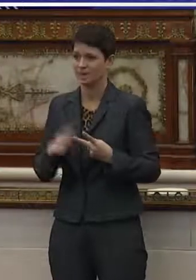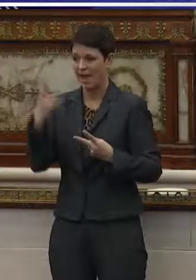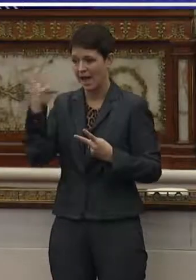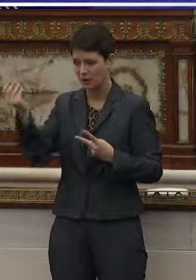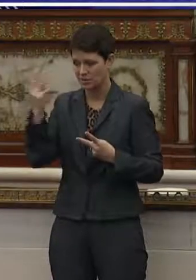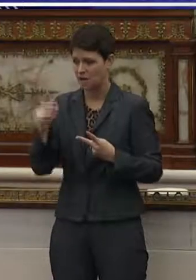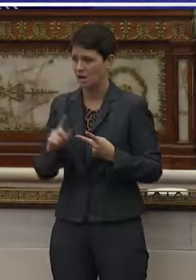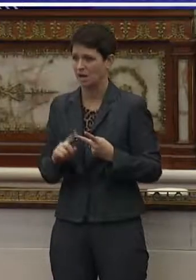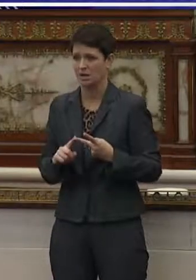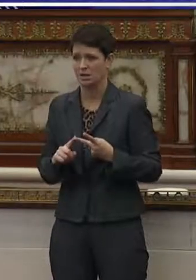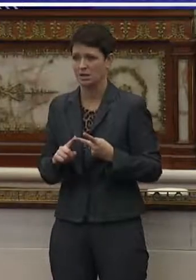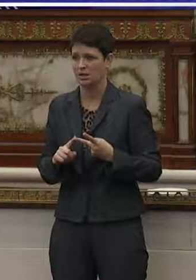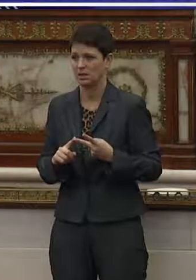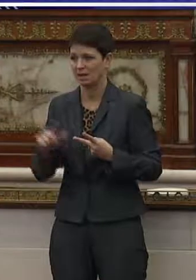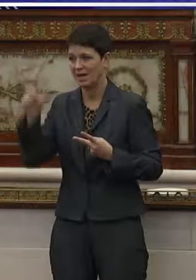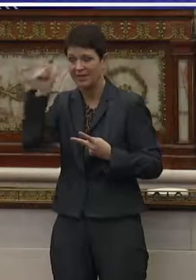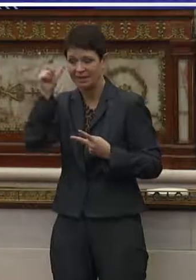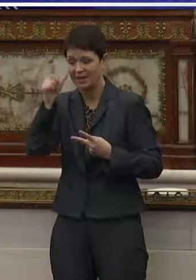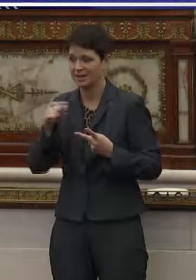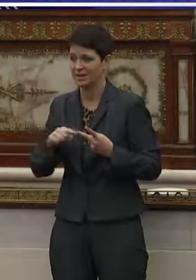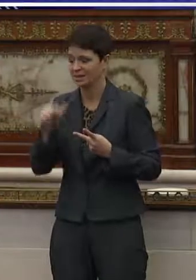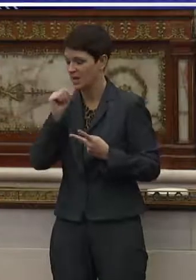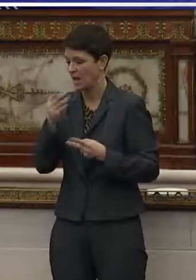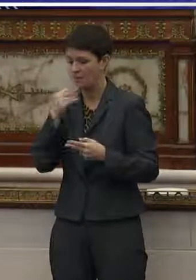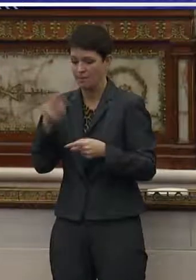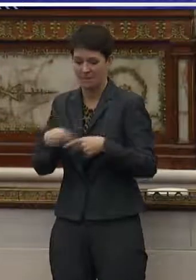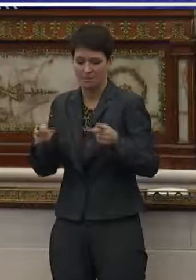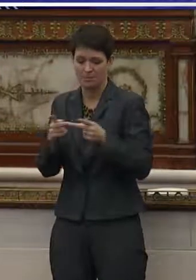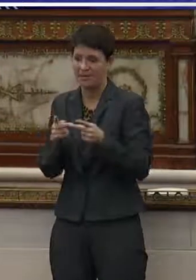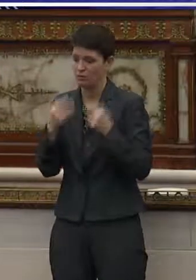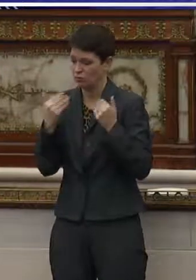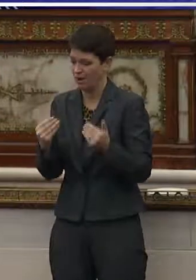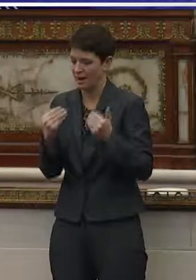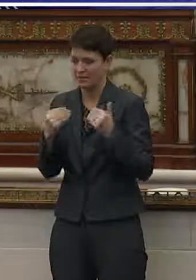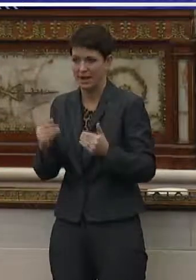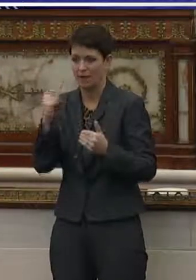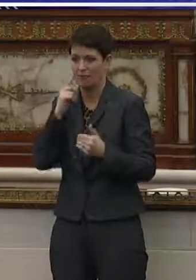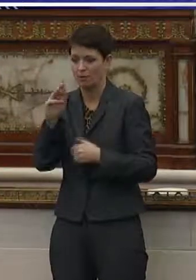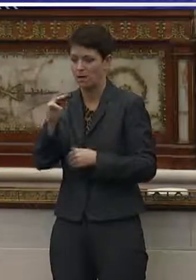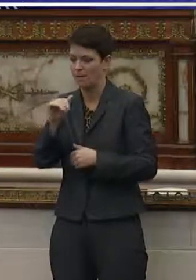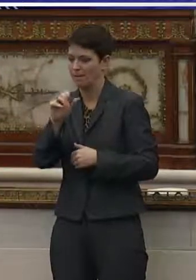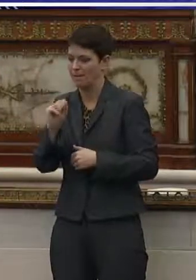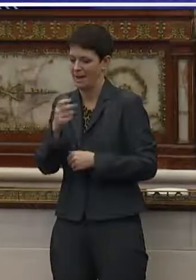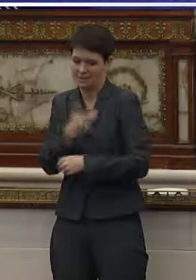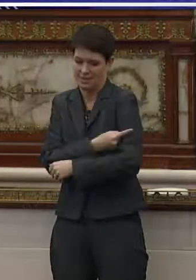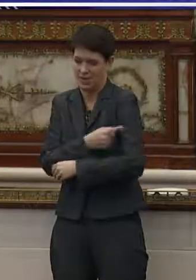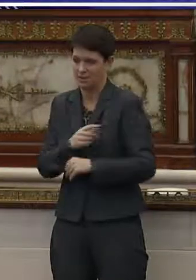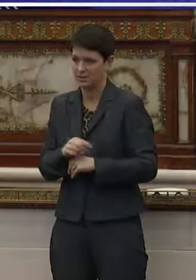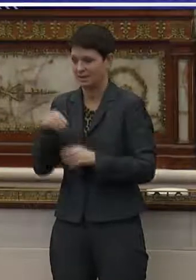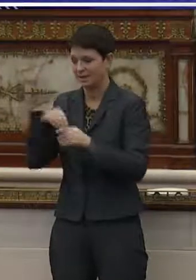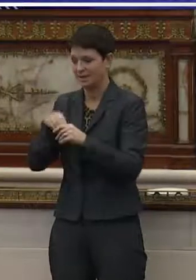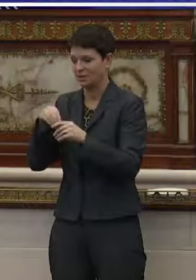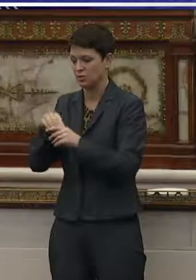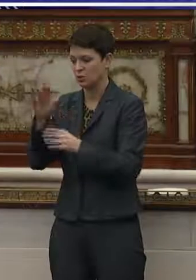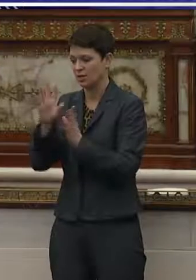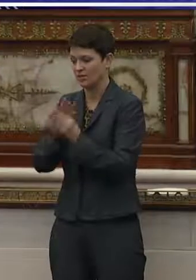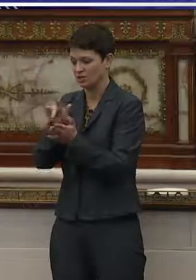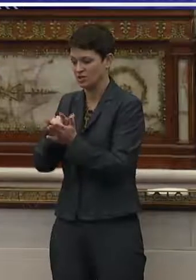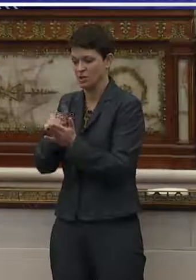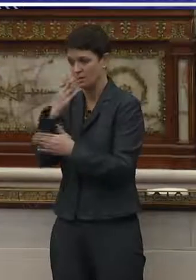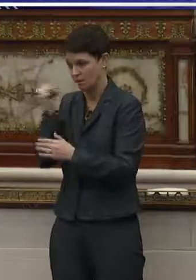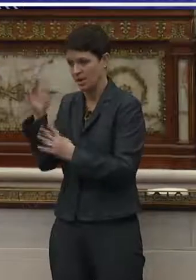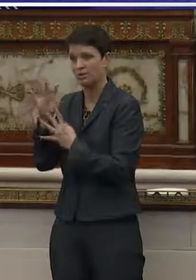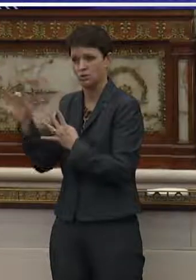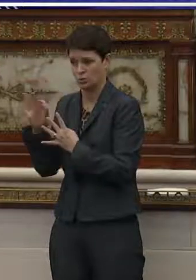outdoors at the link is not the place to be, the best place to be right now for a mass site. I think that an indoor location, the convention center, is a better choice.